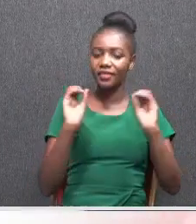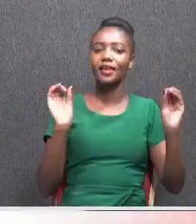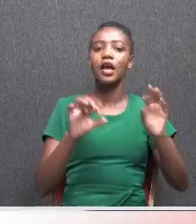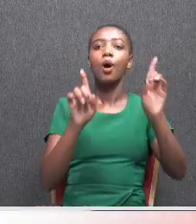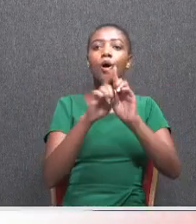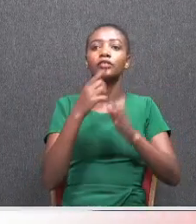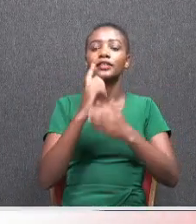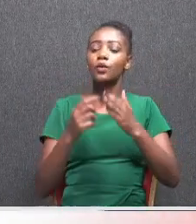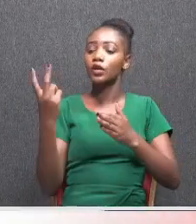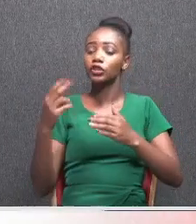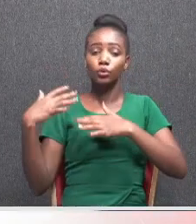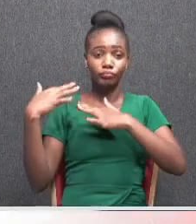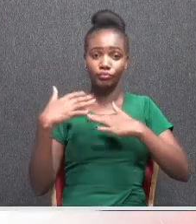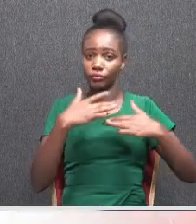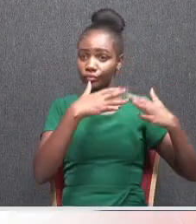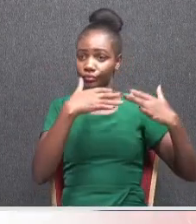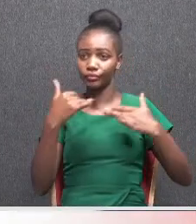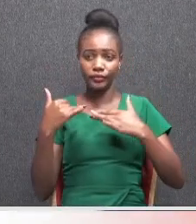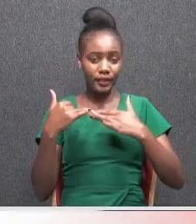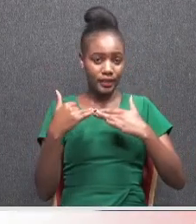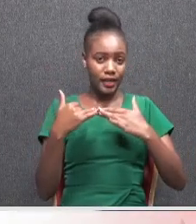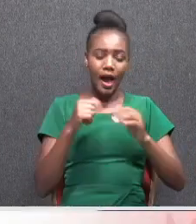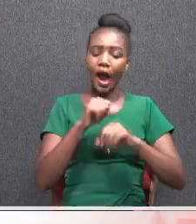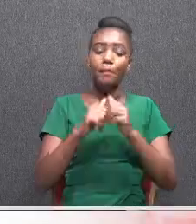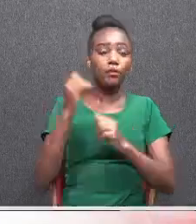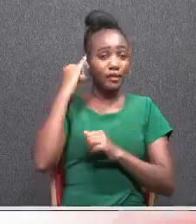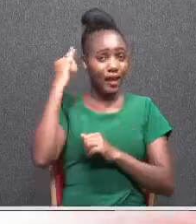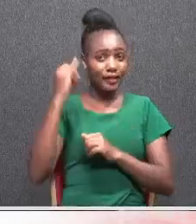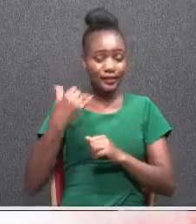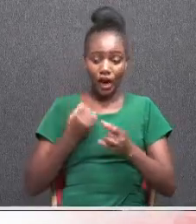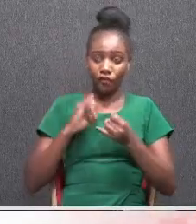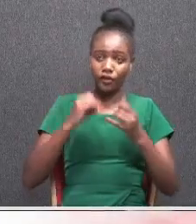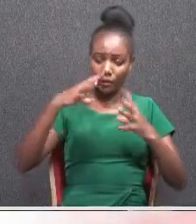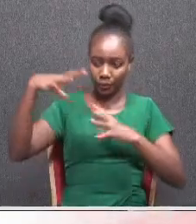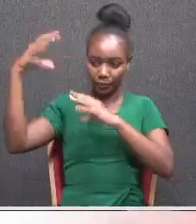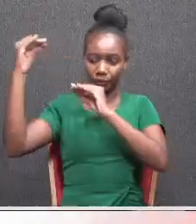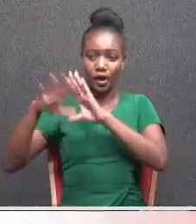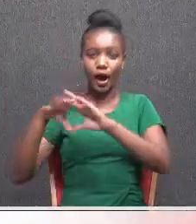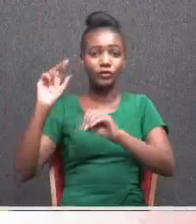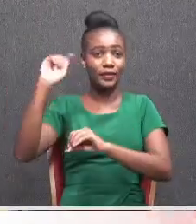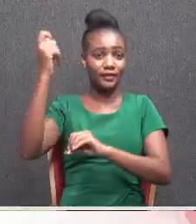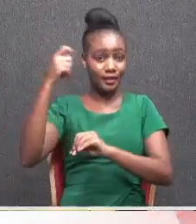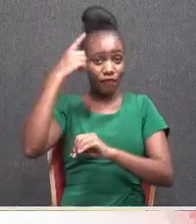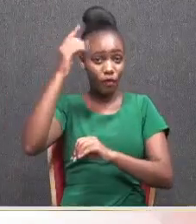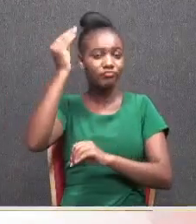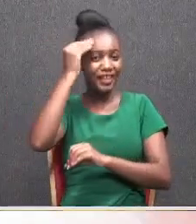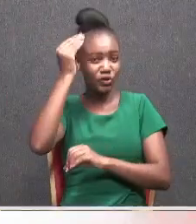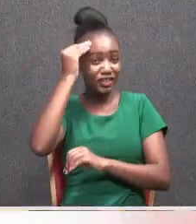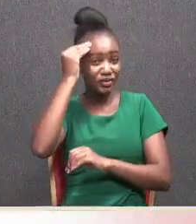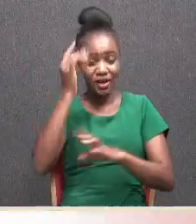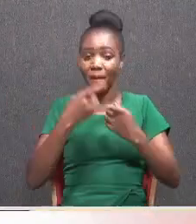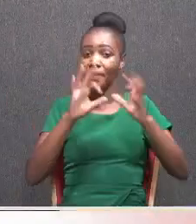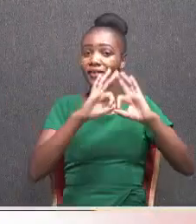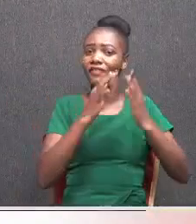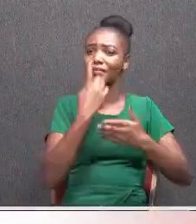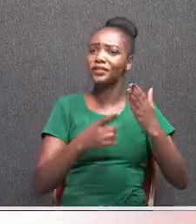two argued and had a disagreement on the idea of the wife flying out of the country for further studies. The family, however,